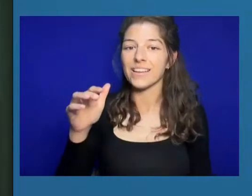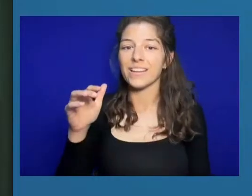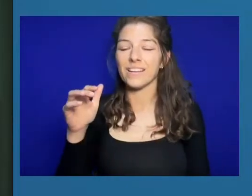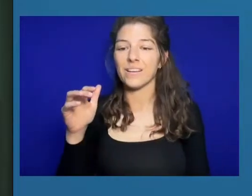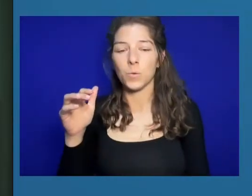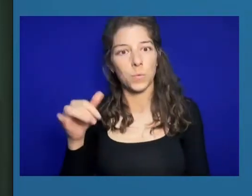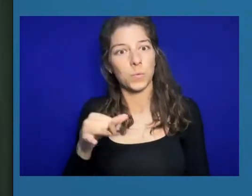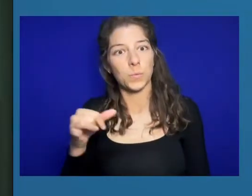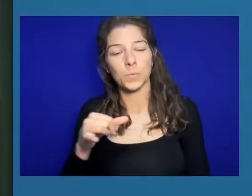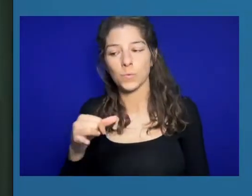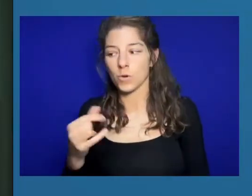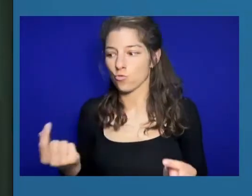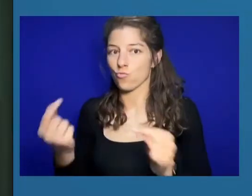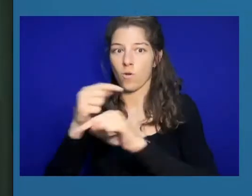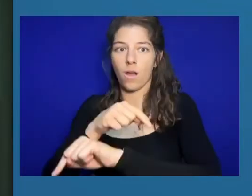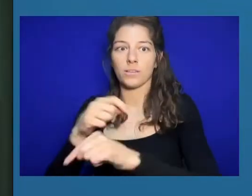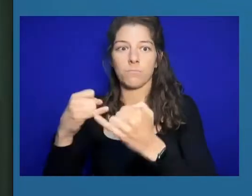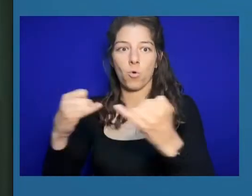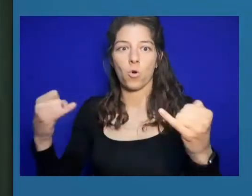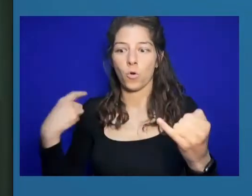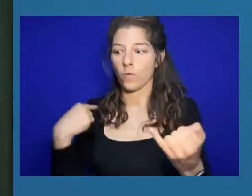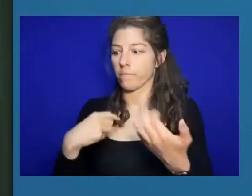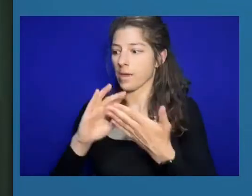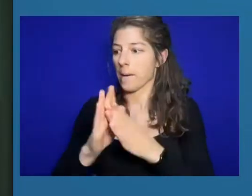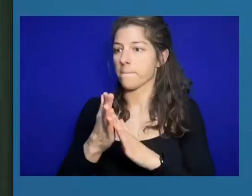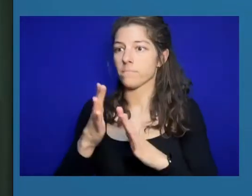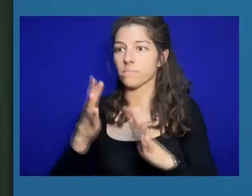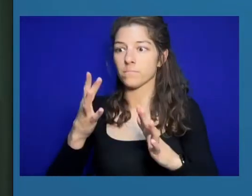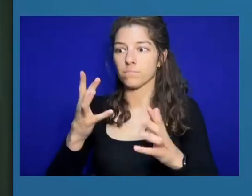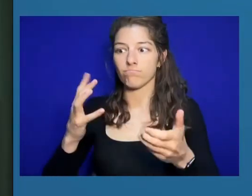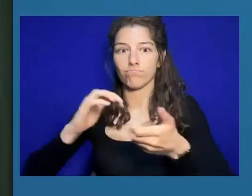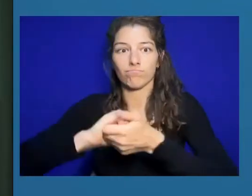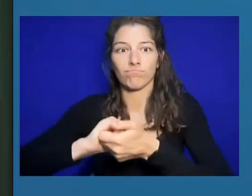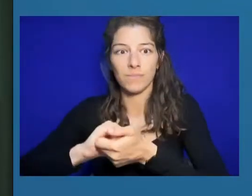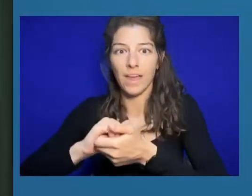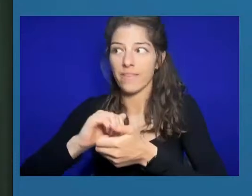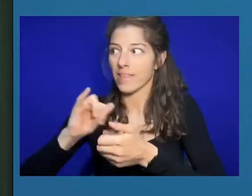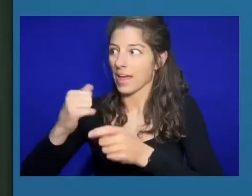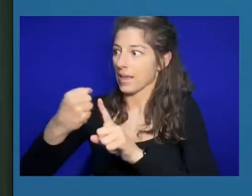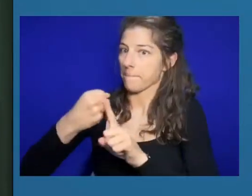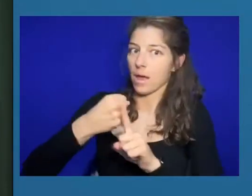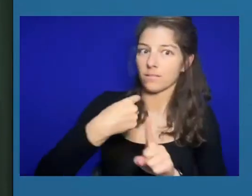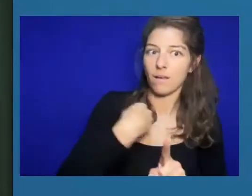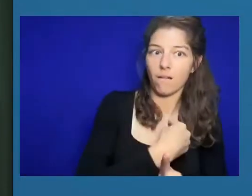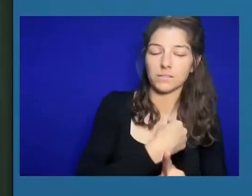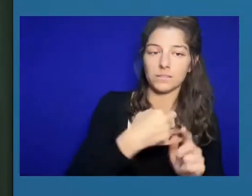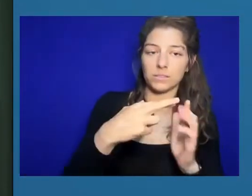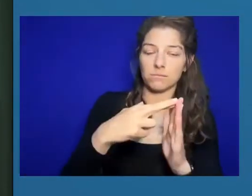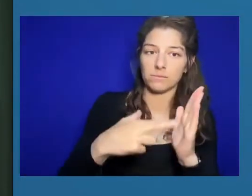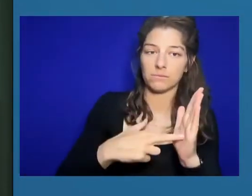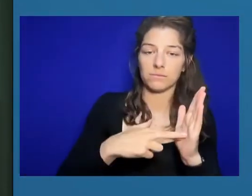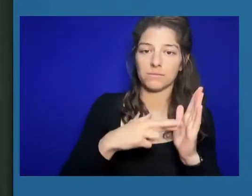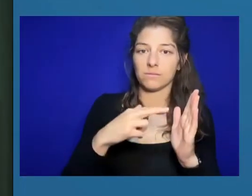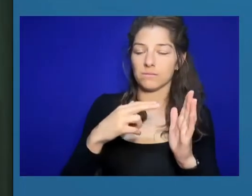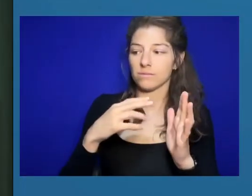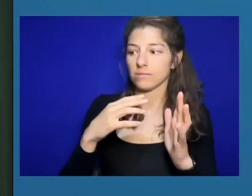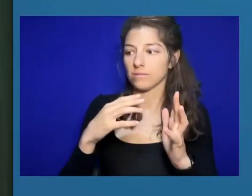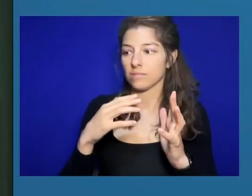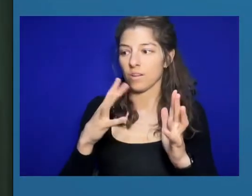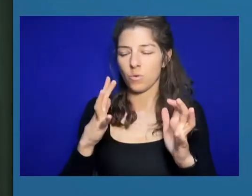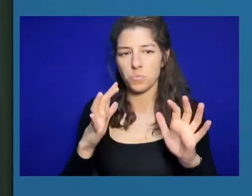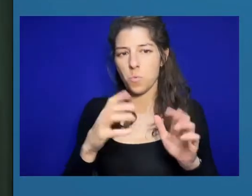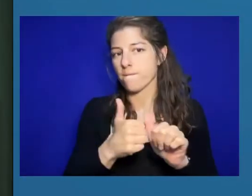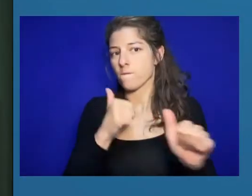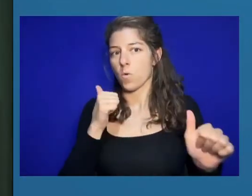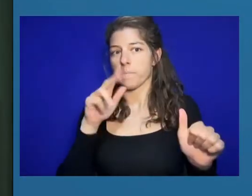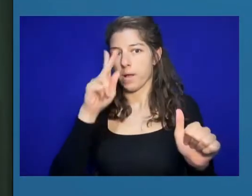cross-border integration, we have become binational highlighters of the impacts of such tariffs if fully applied, steering clear of the politics and